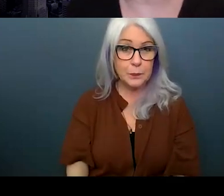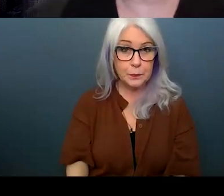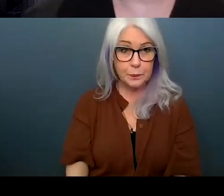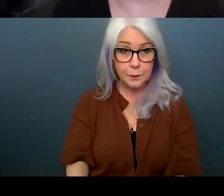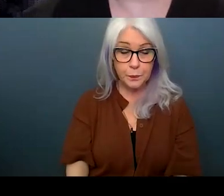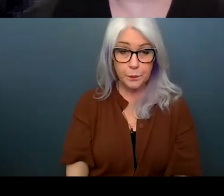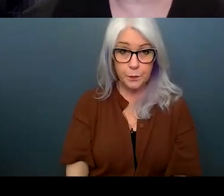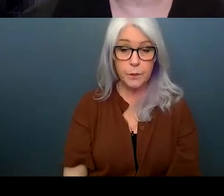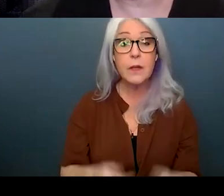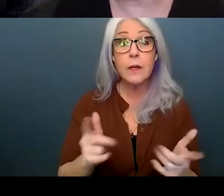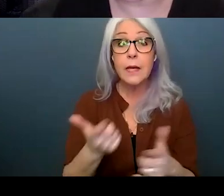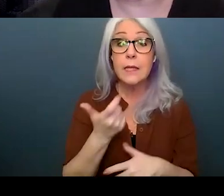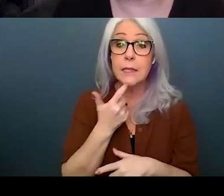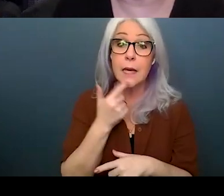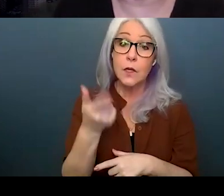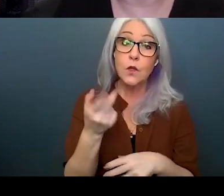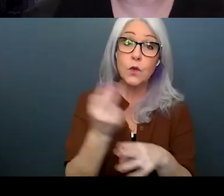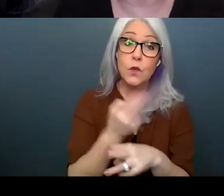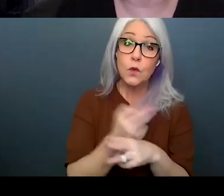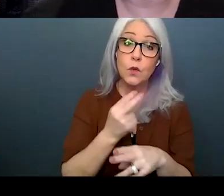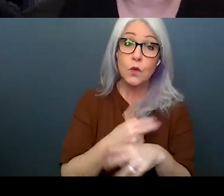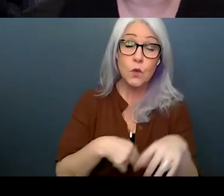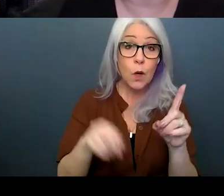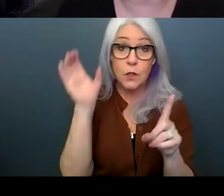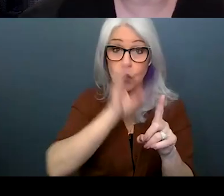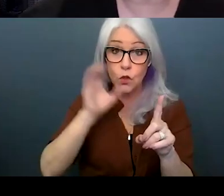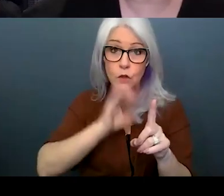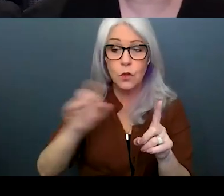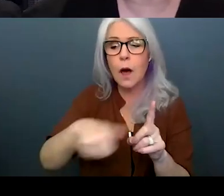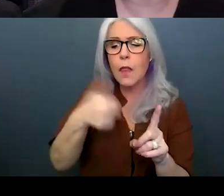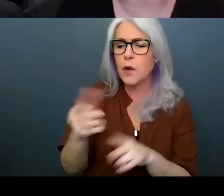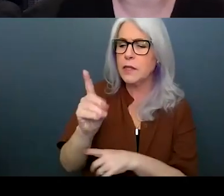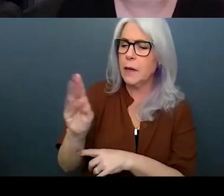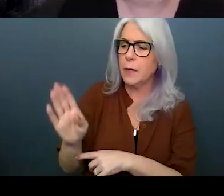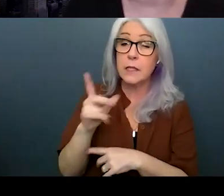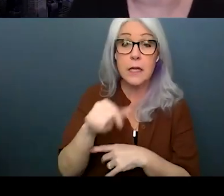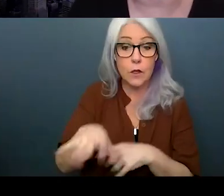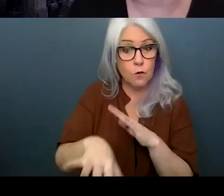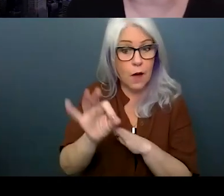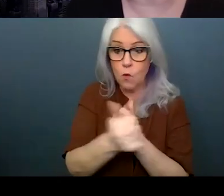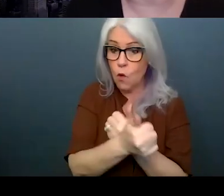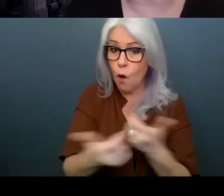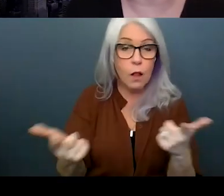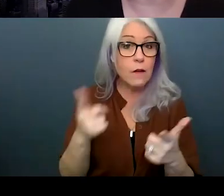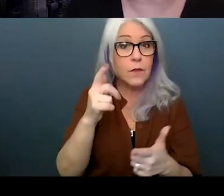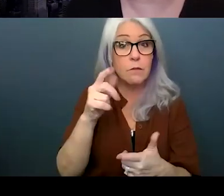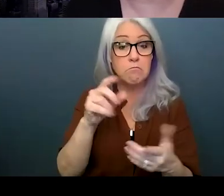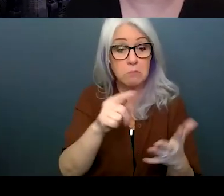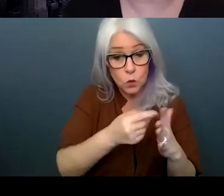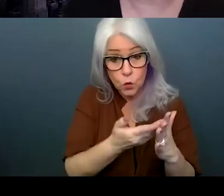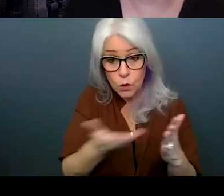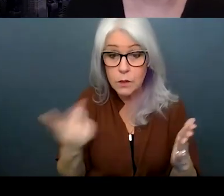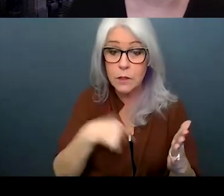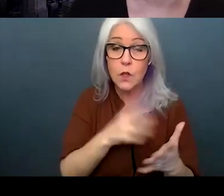So let's say you've used OneSearch or any of the other databases, and you've found all of the sources that you're going to incorporate into